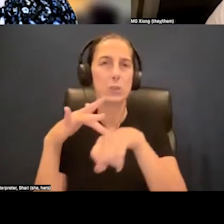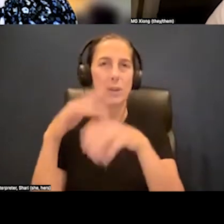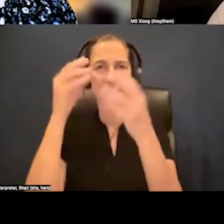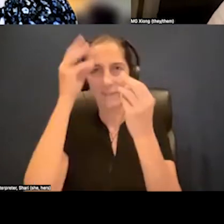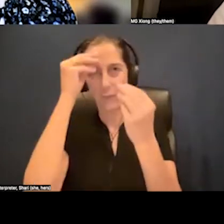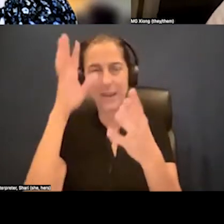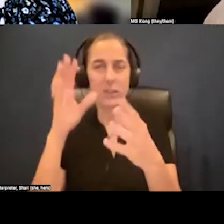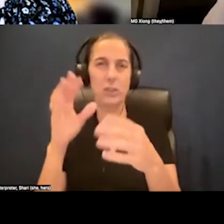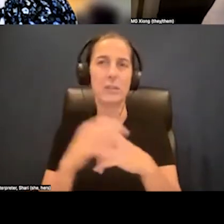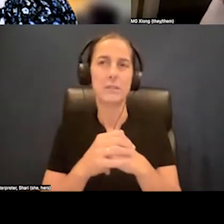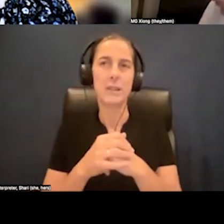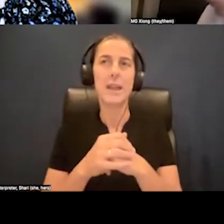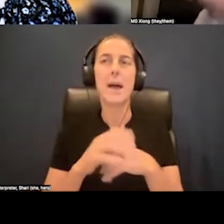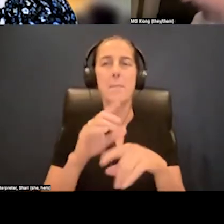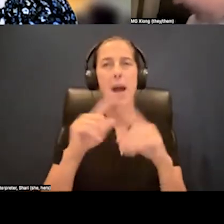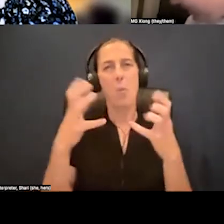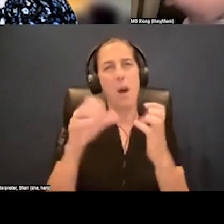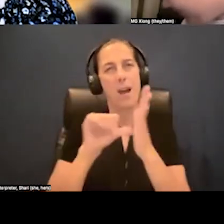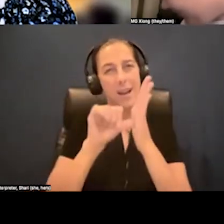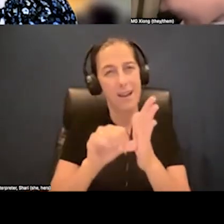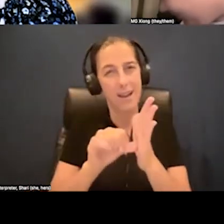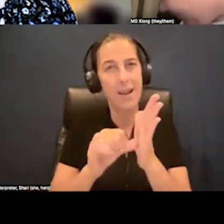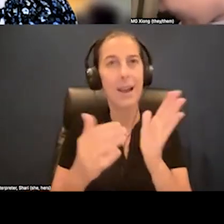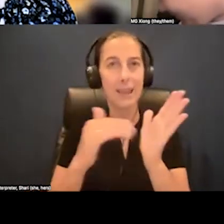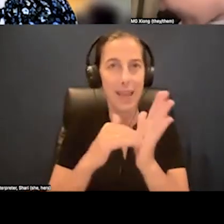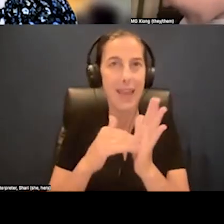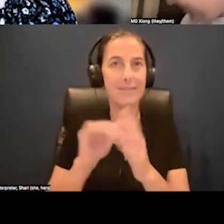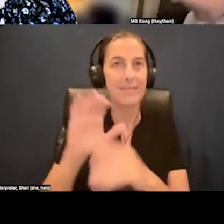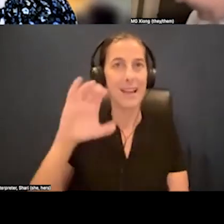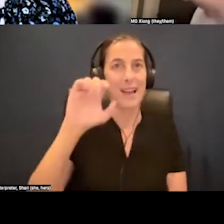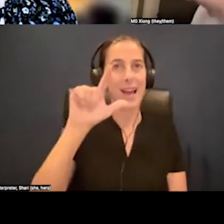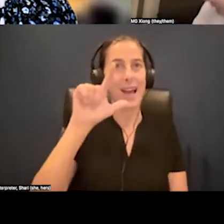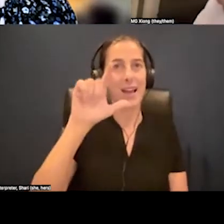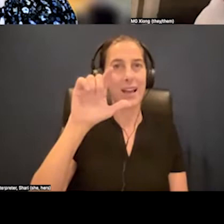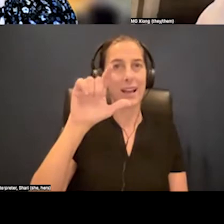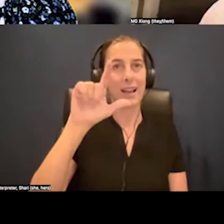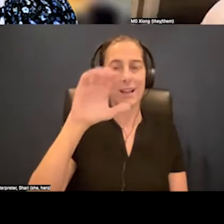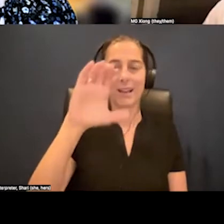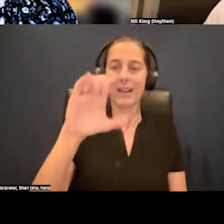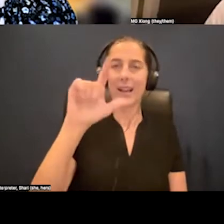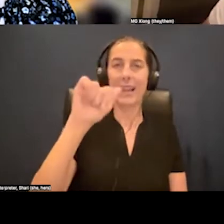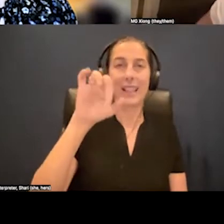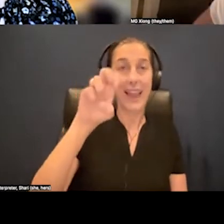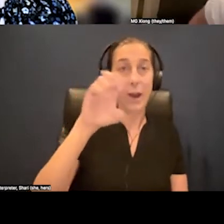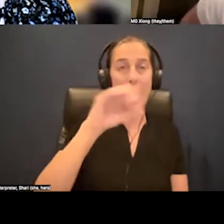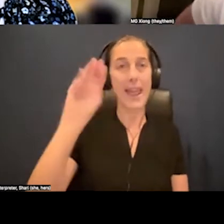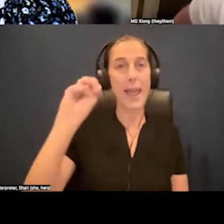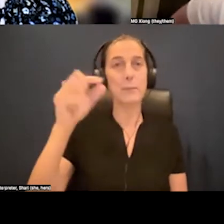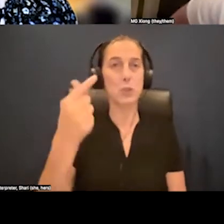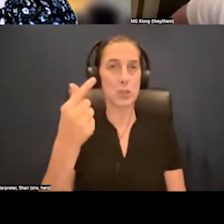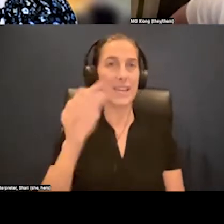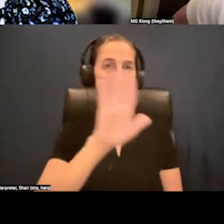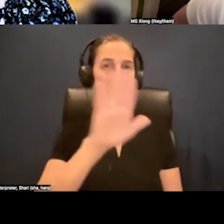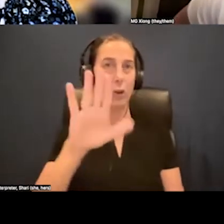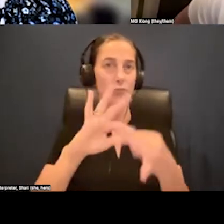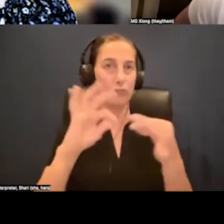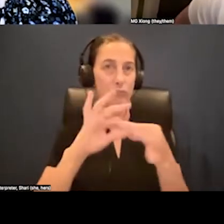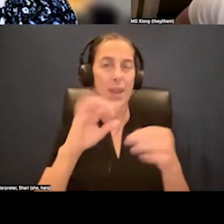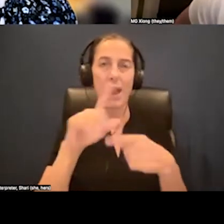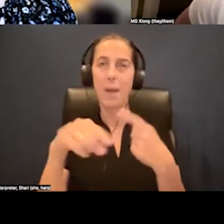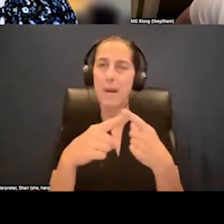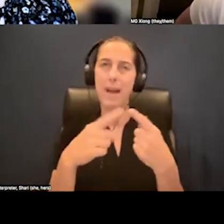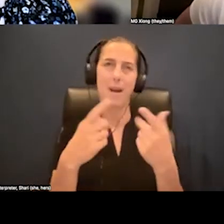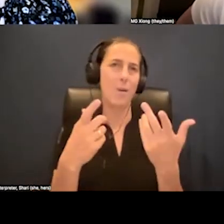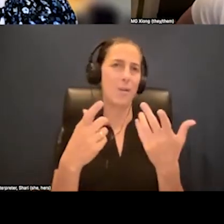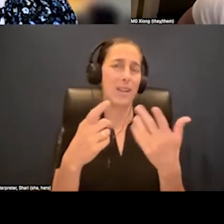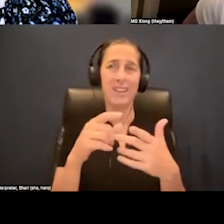care providers already on your side as you're thinking about going through any sort of